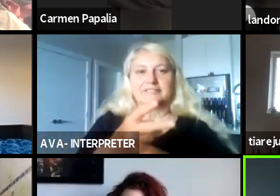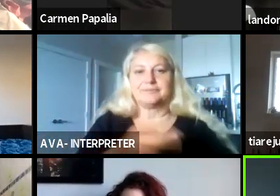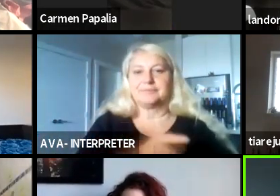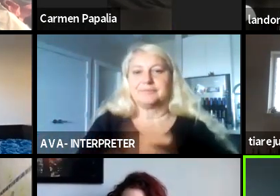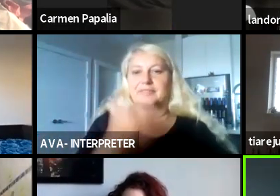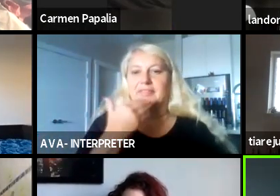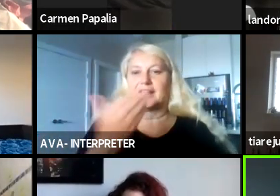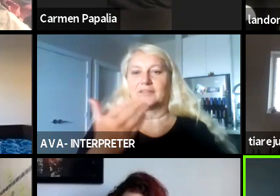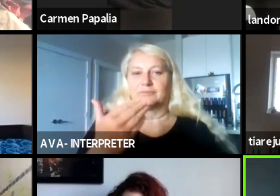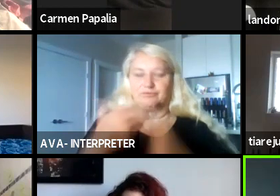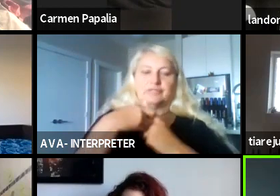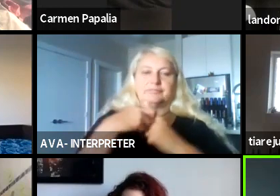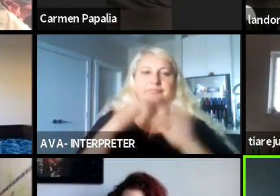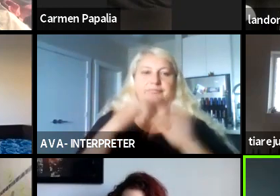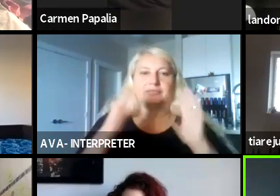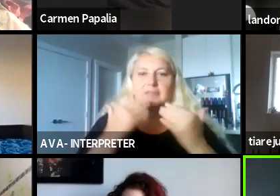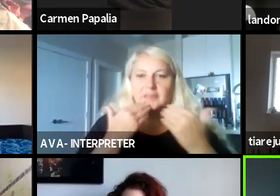Check.